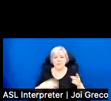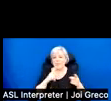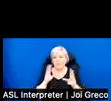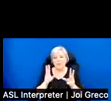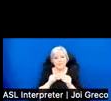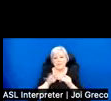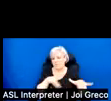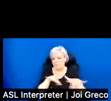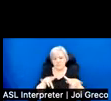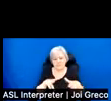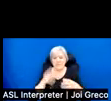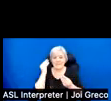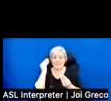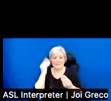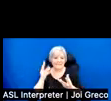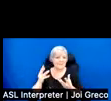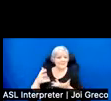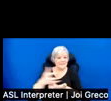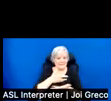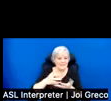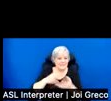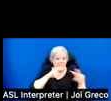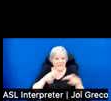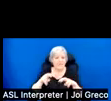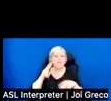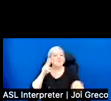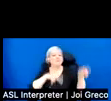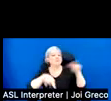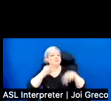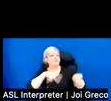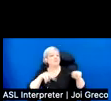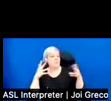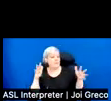no data has been analyzed for this term. These are just some observations from the teaching team.